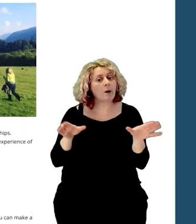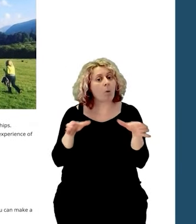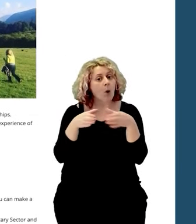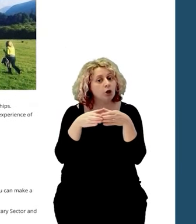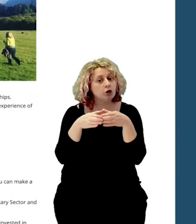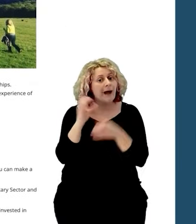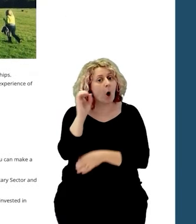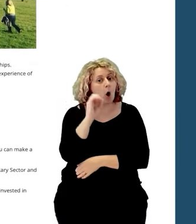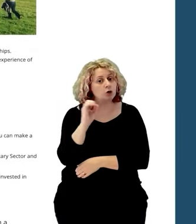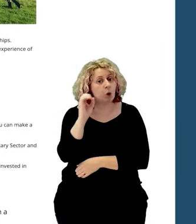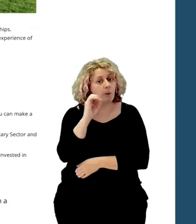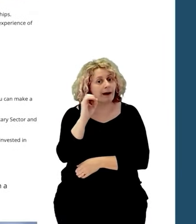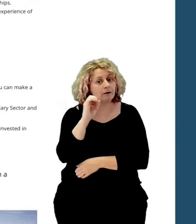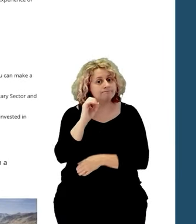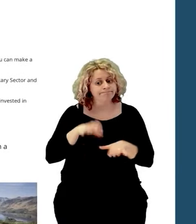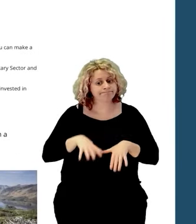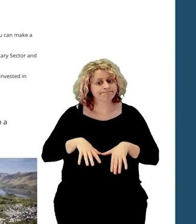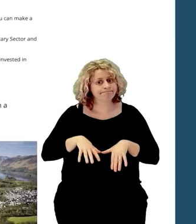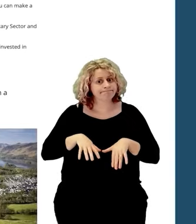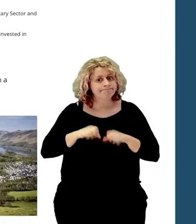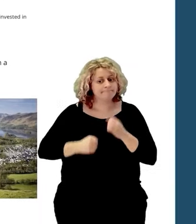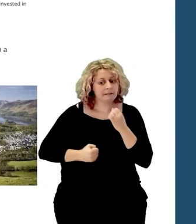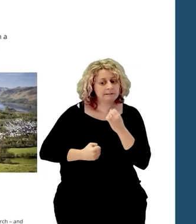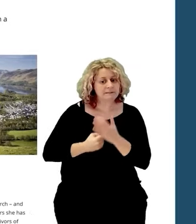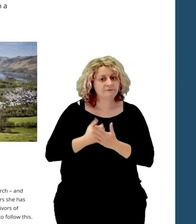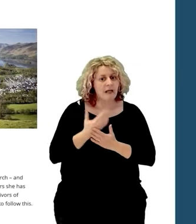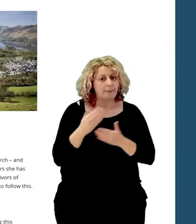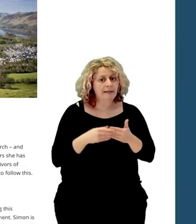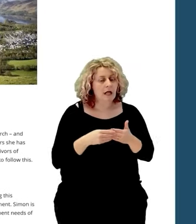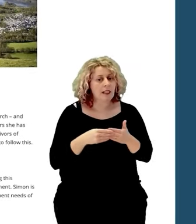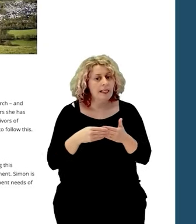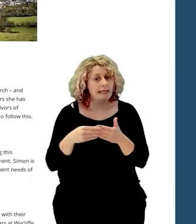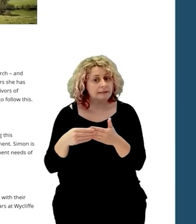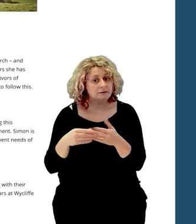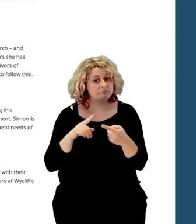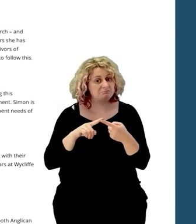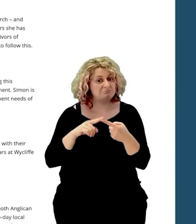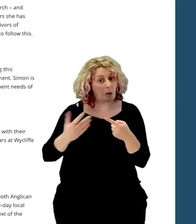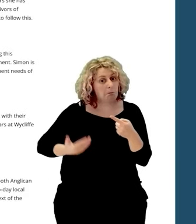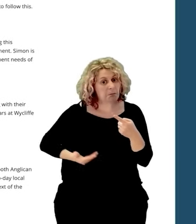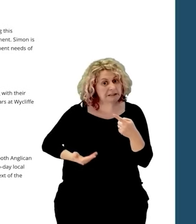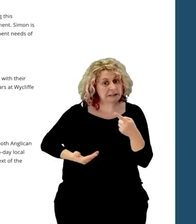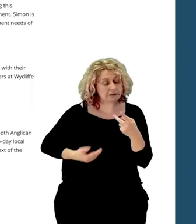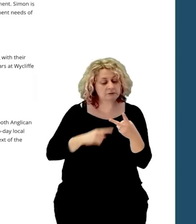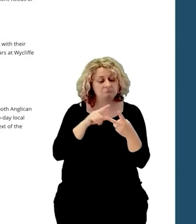the Emerging Leaders online workshop in October. This is aimed to equip the